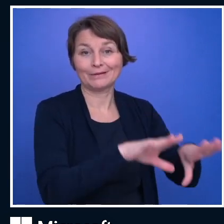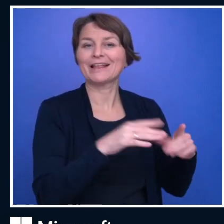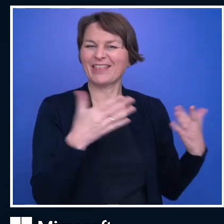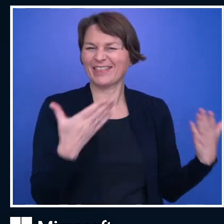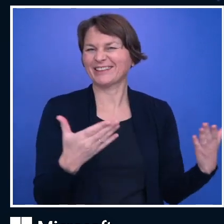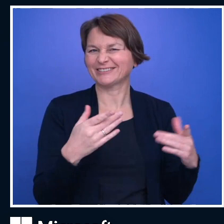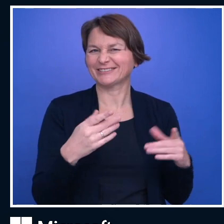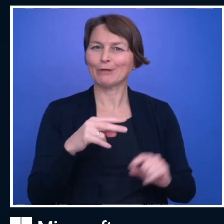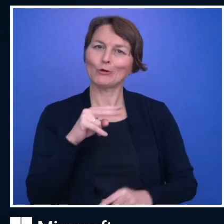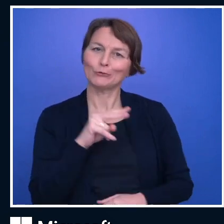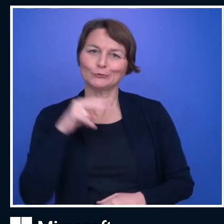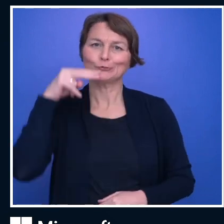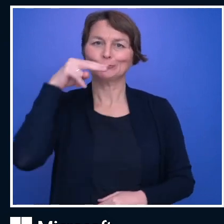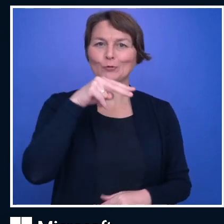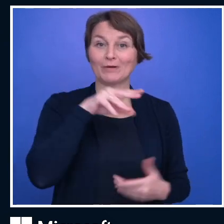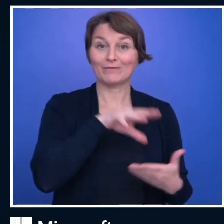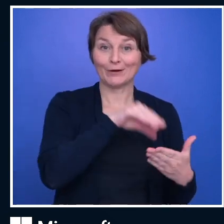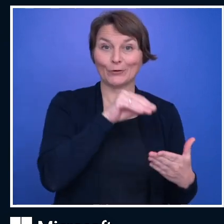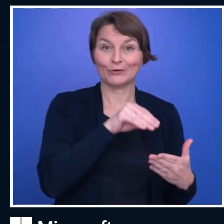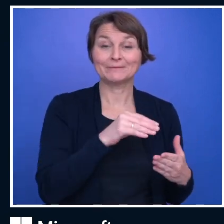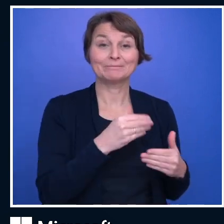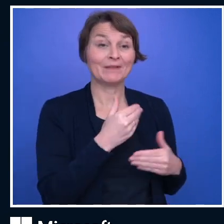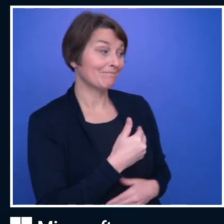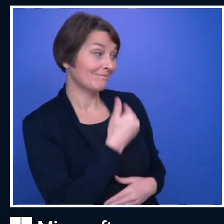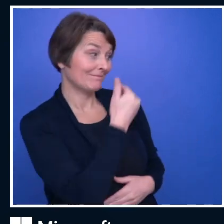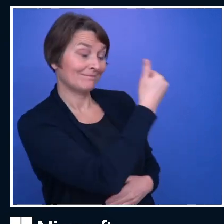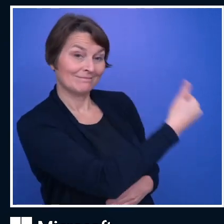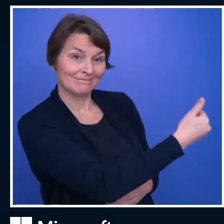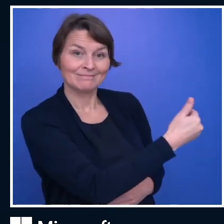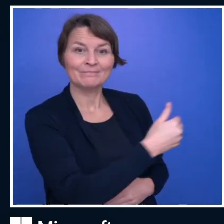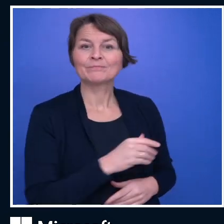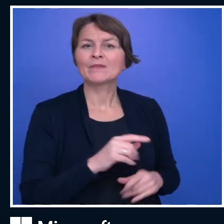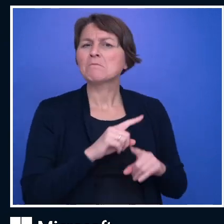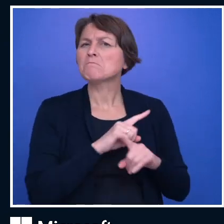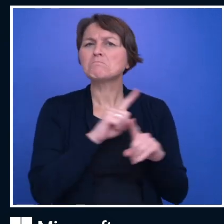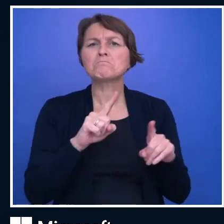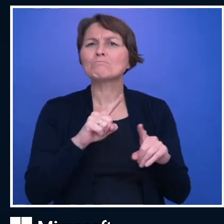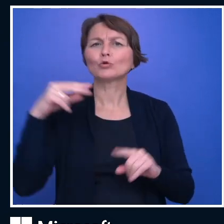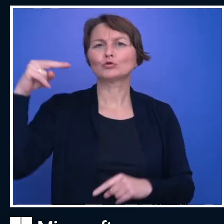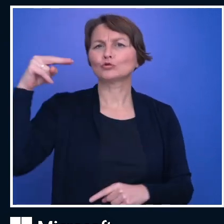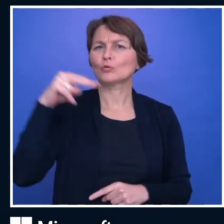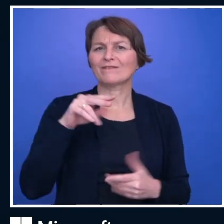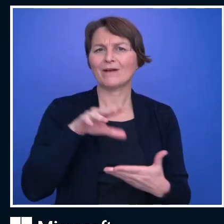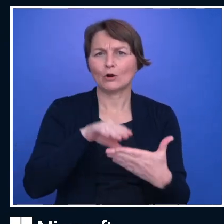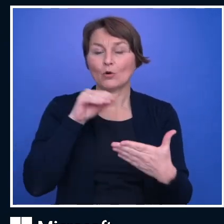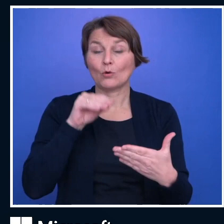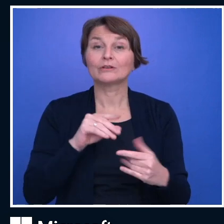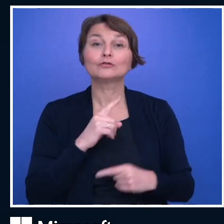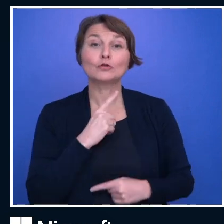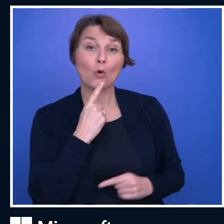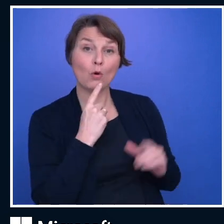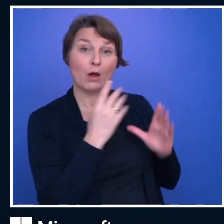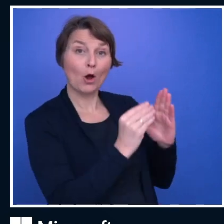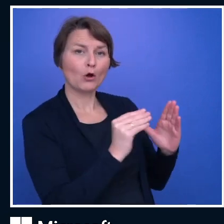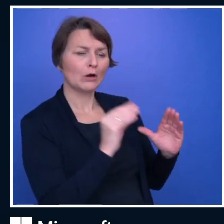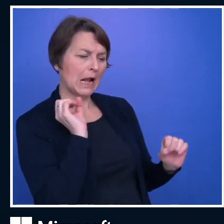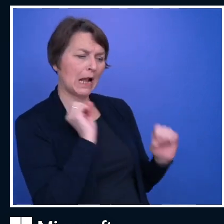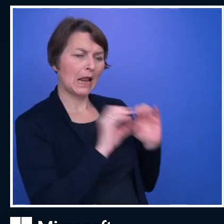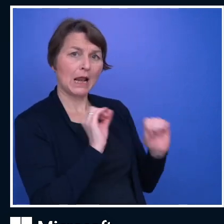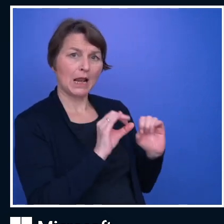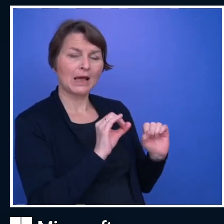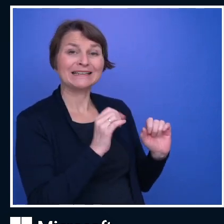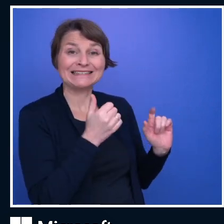to unsupervised learning, you're not really guiding the model. You're just giving the model inputs and asking the model to come up with patterns